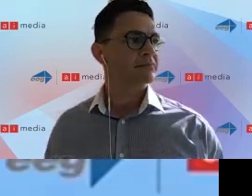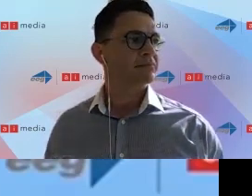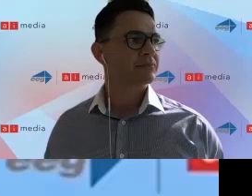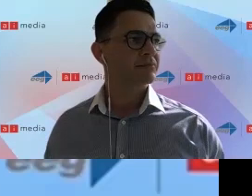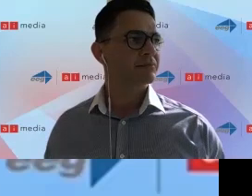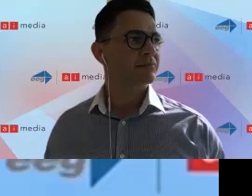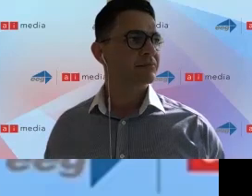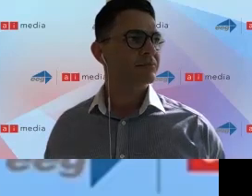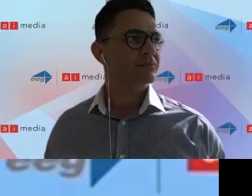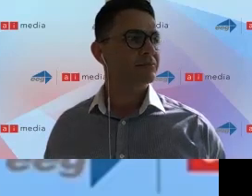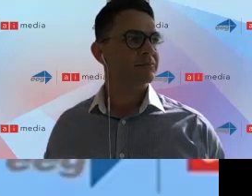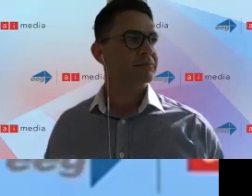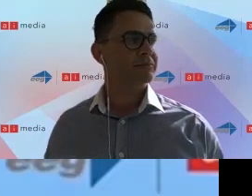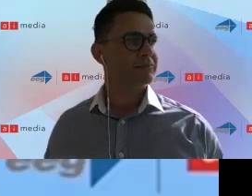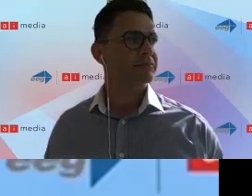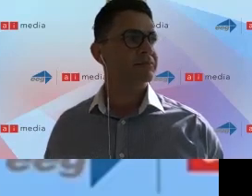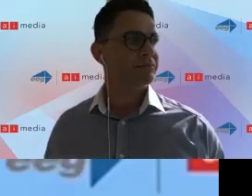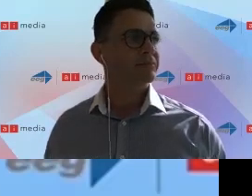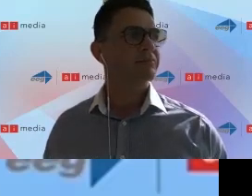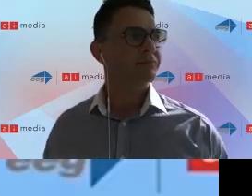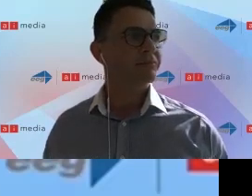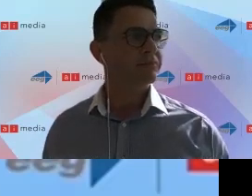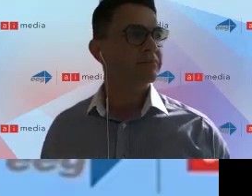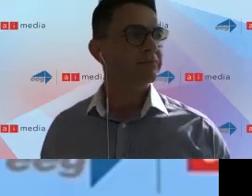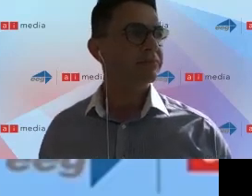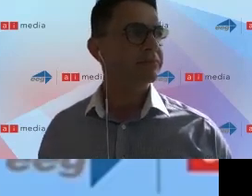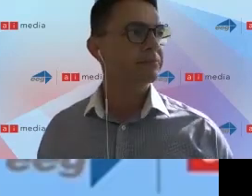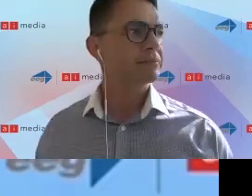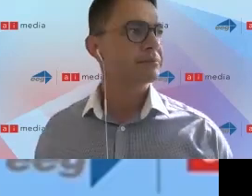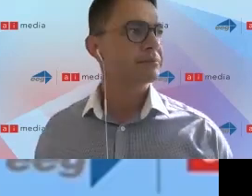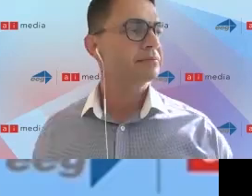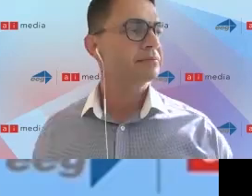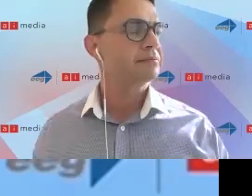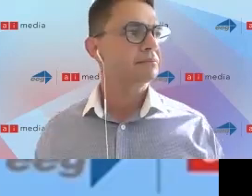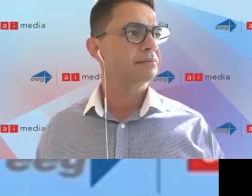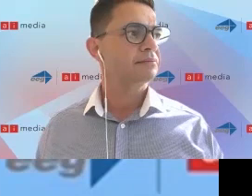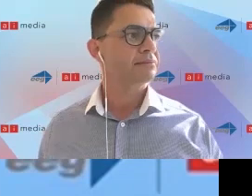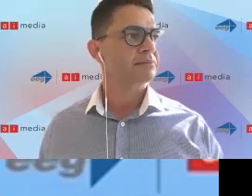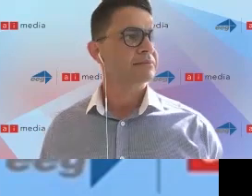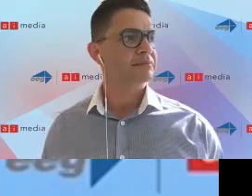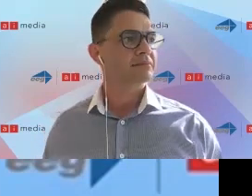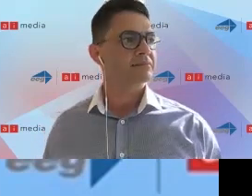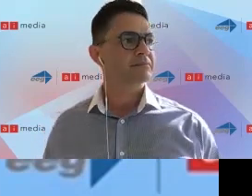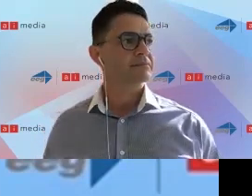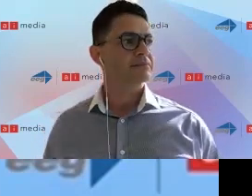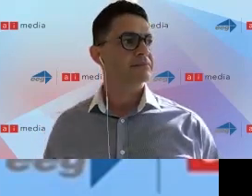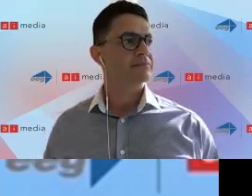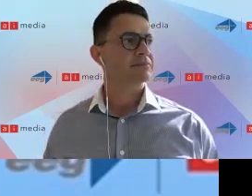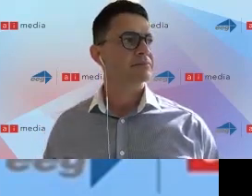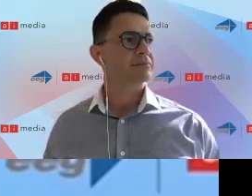rapidly scaling the systems that support video and the important supplier relationships powering inclusion